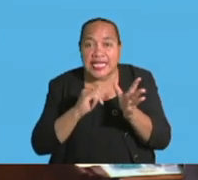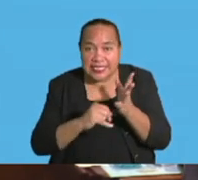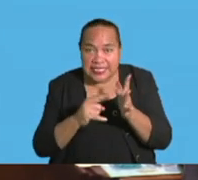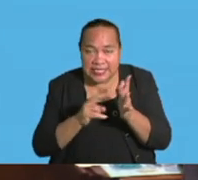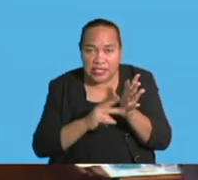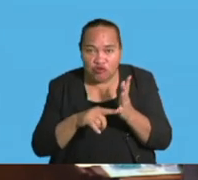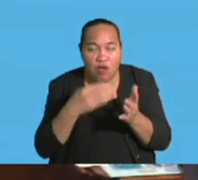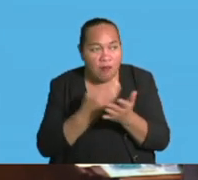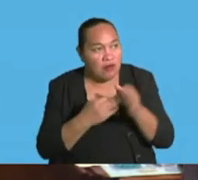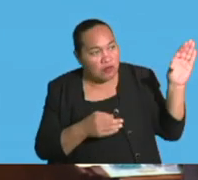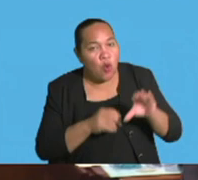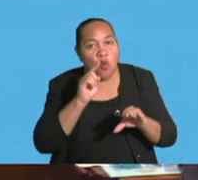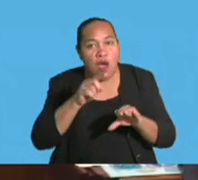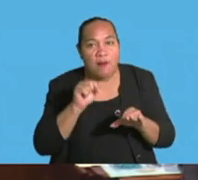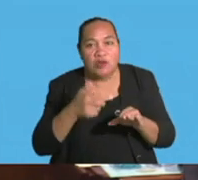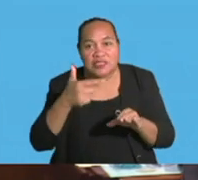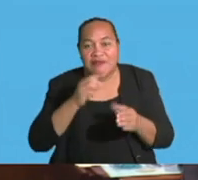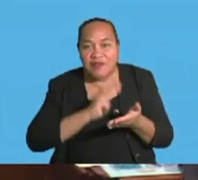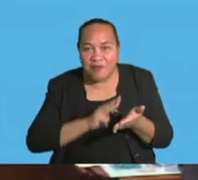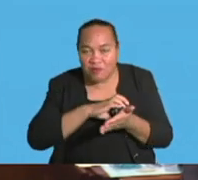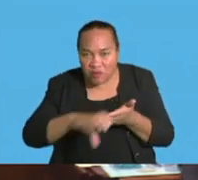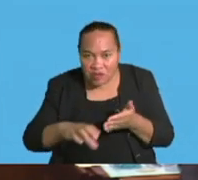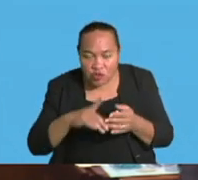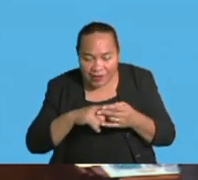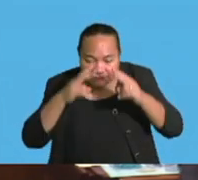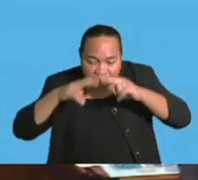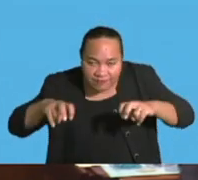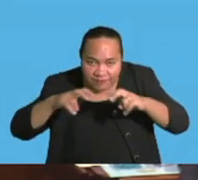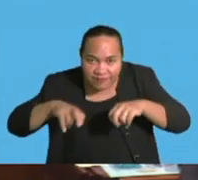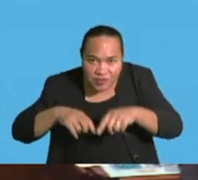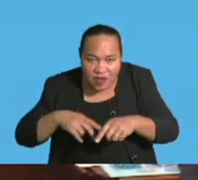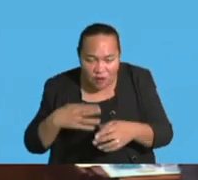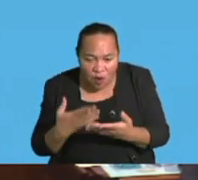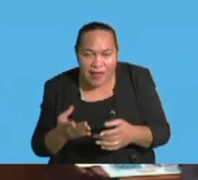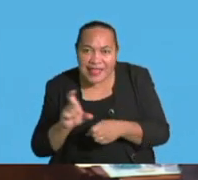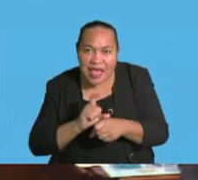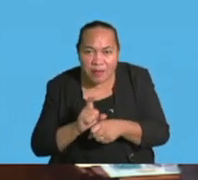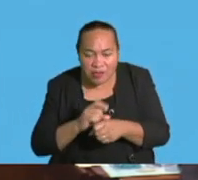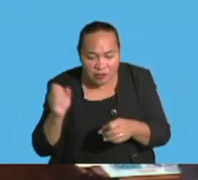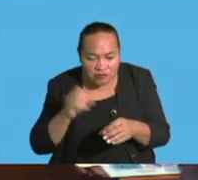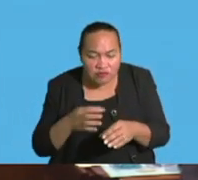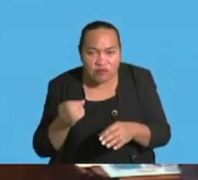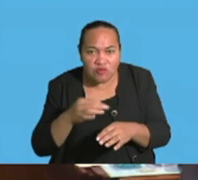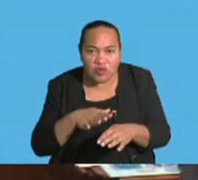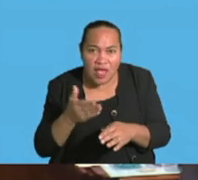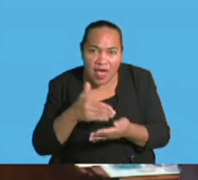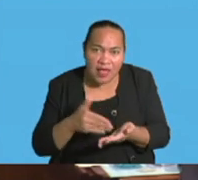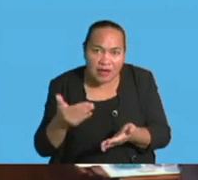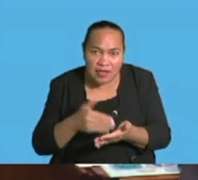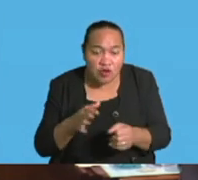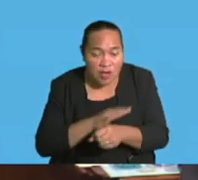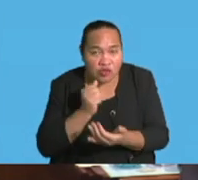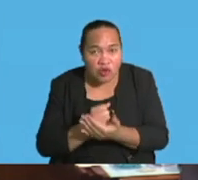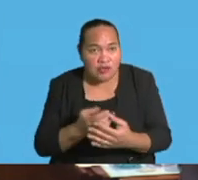allocated $1.7 million to conduct sound and accurate analysis of treated timber produced by sawmills and ensure compliance